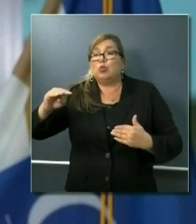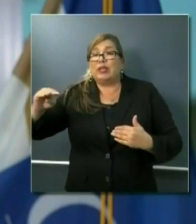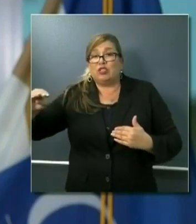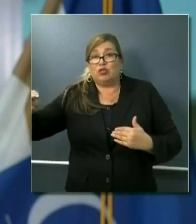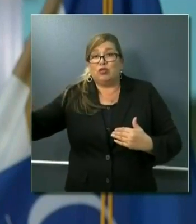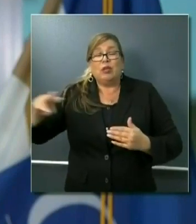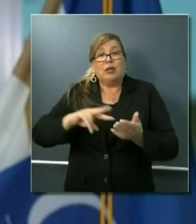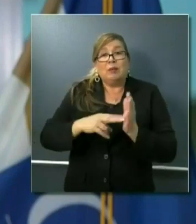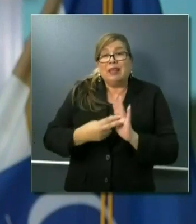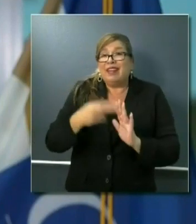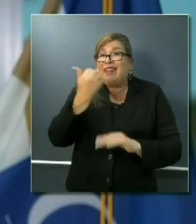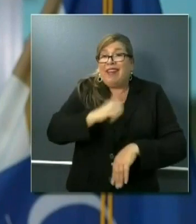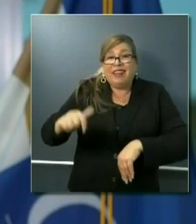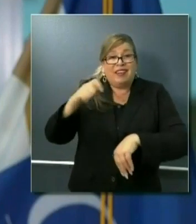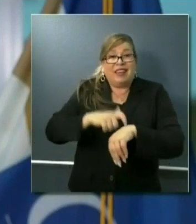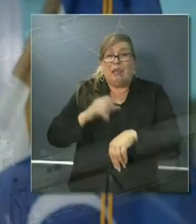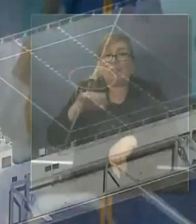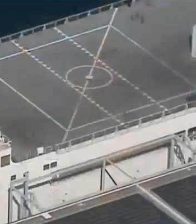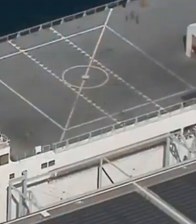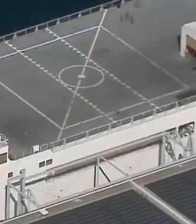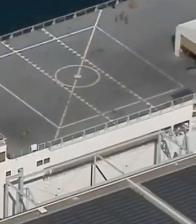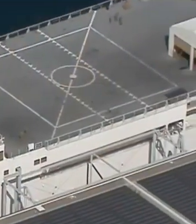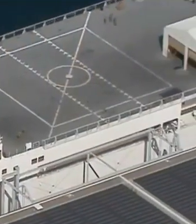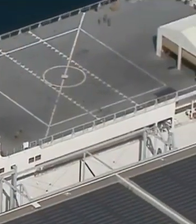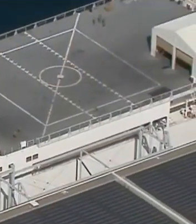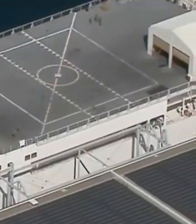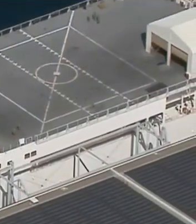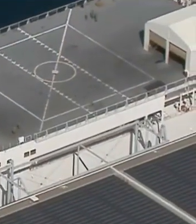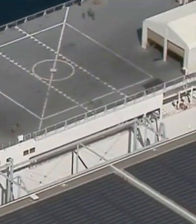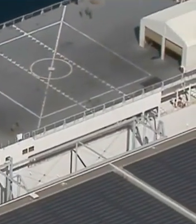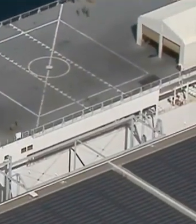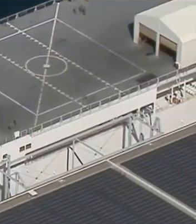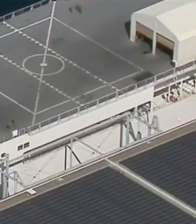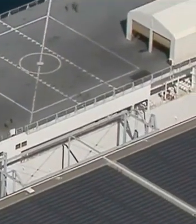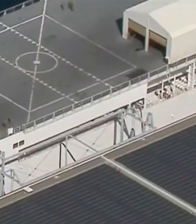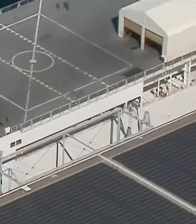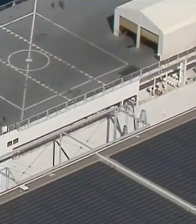back, you can see that curve go back up. Tina Patel, CBS 2 News.